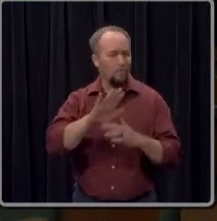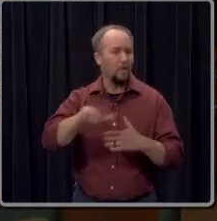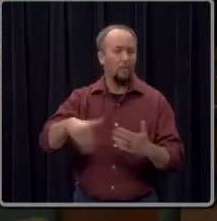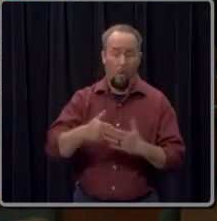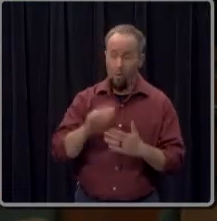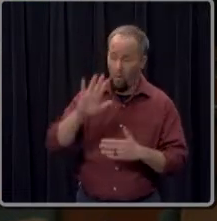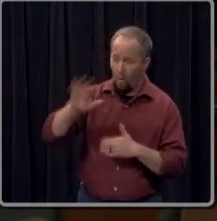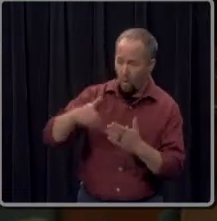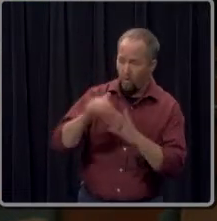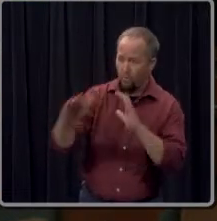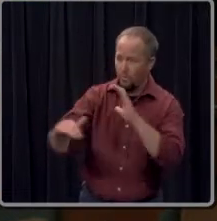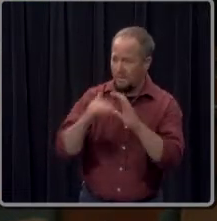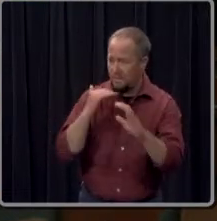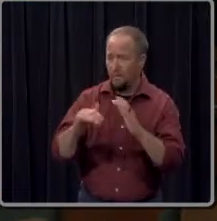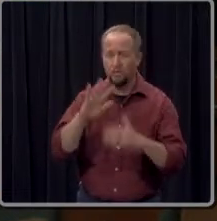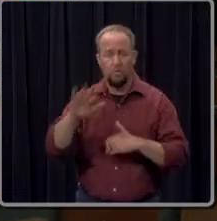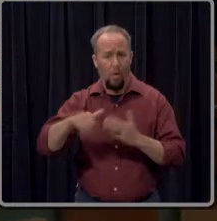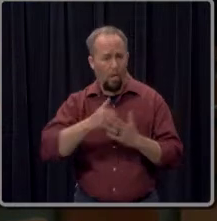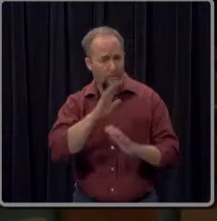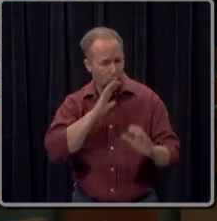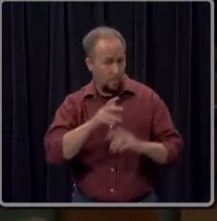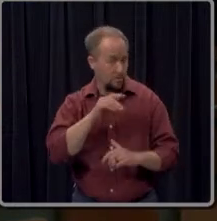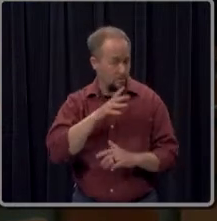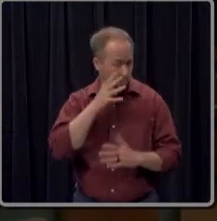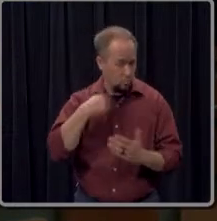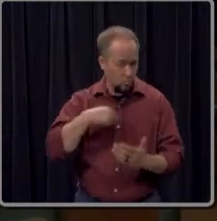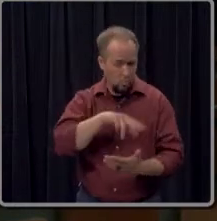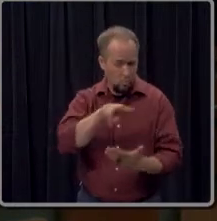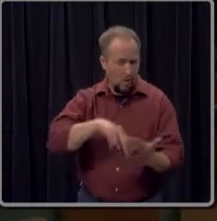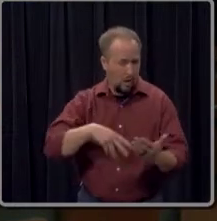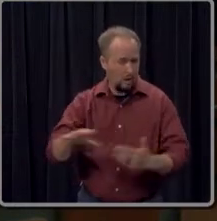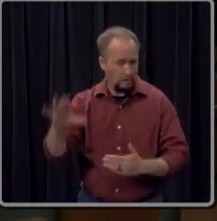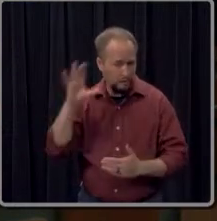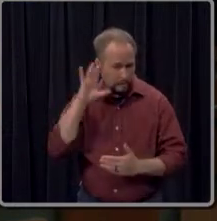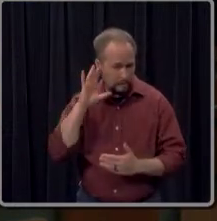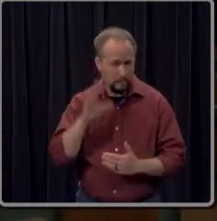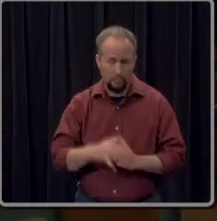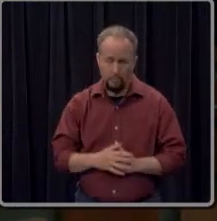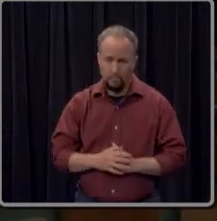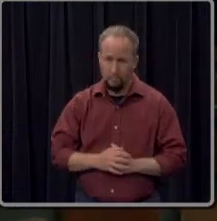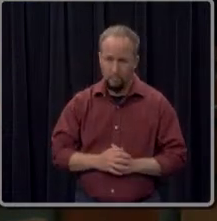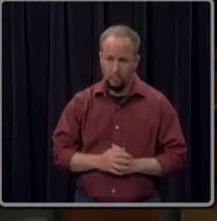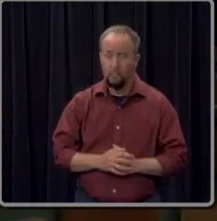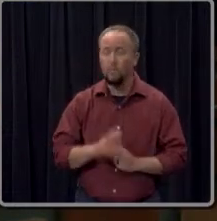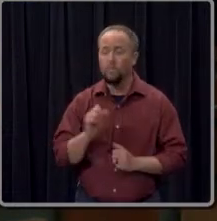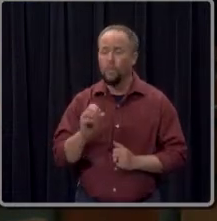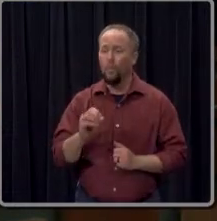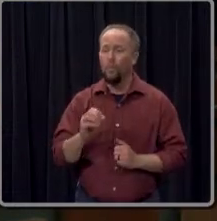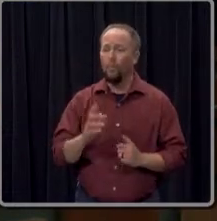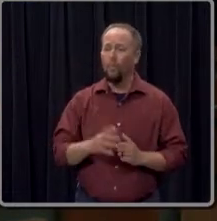emails and all of your communications are being read. They are being listened to. So